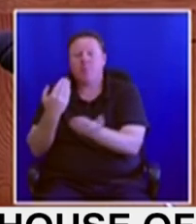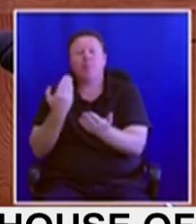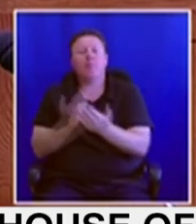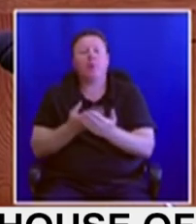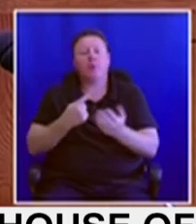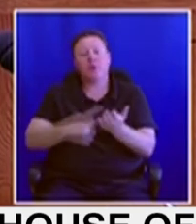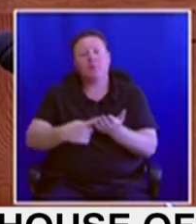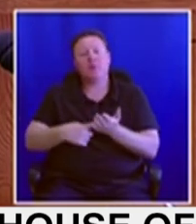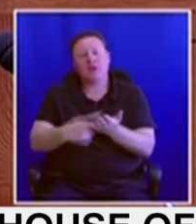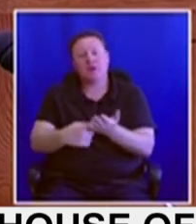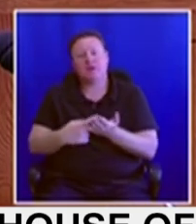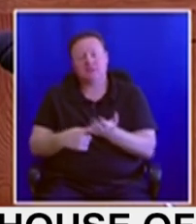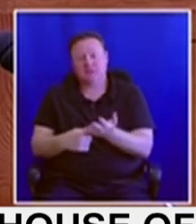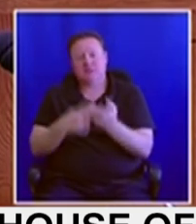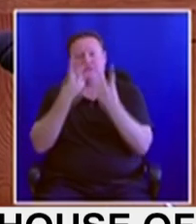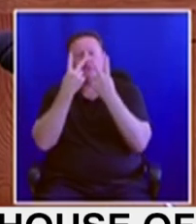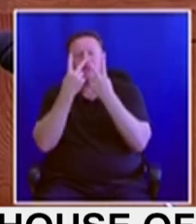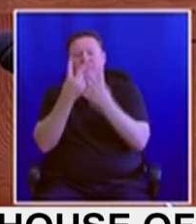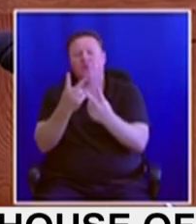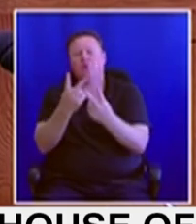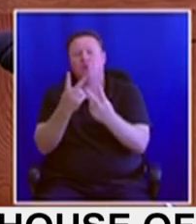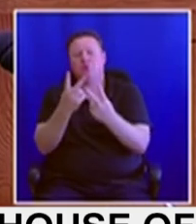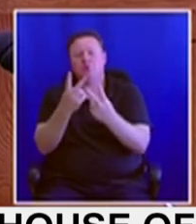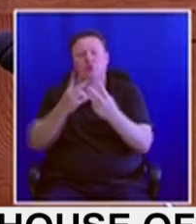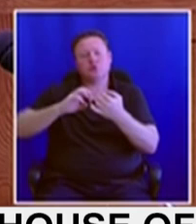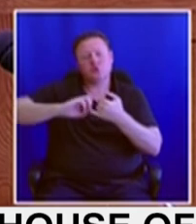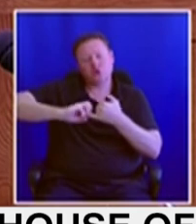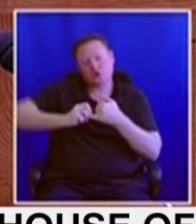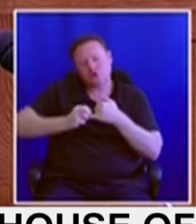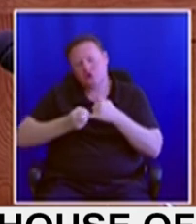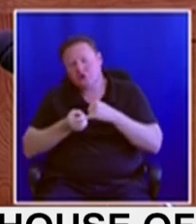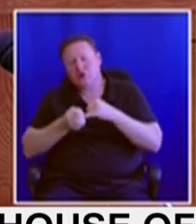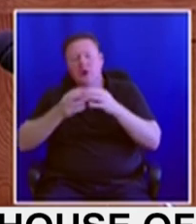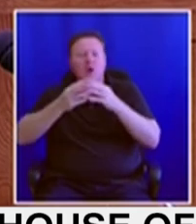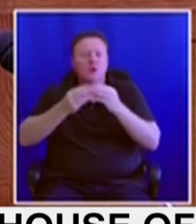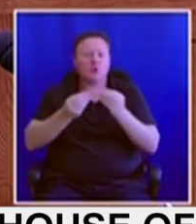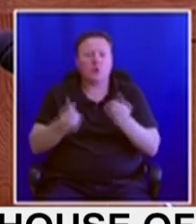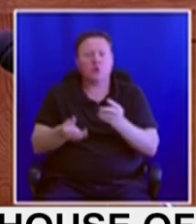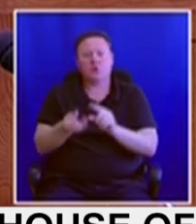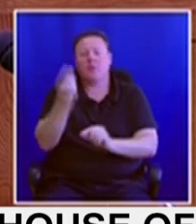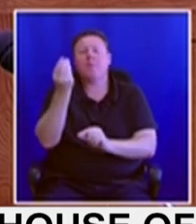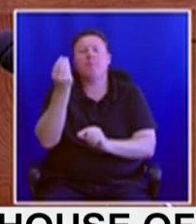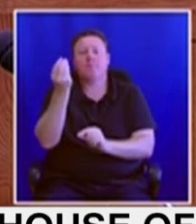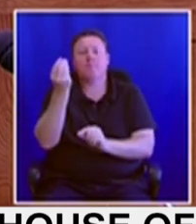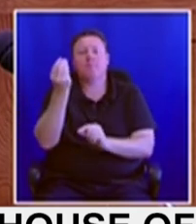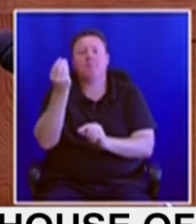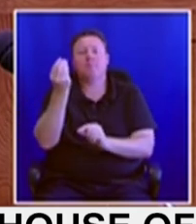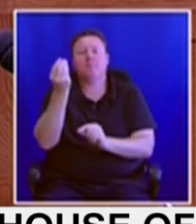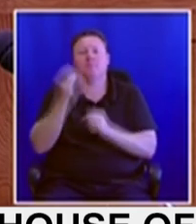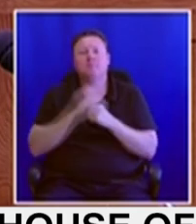with a view of deciphering solutions for all these challenges.